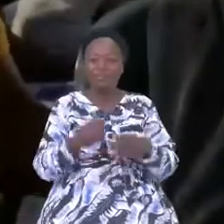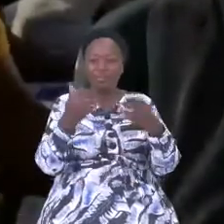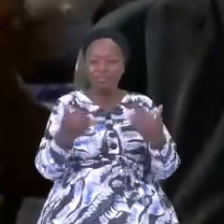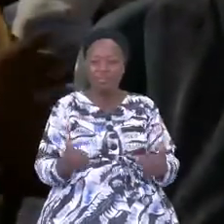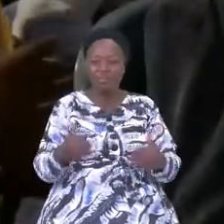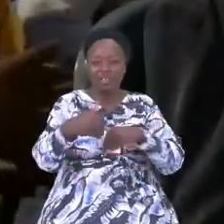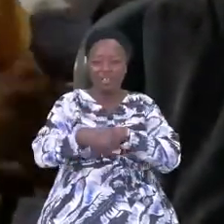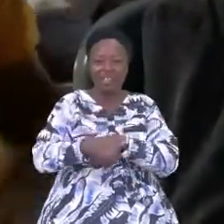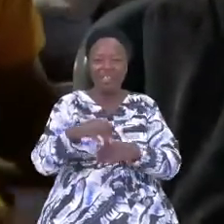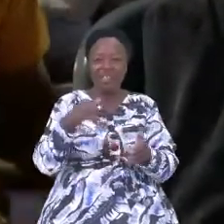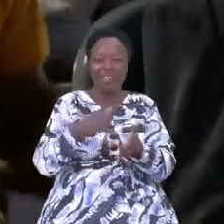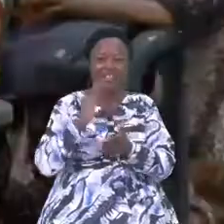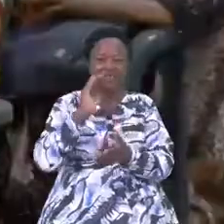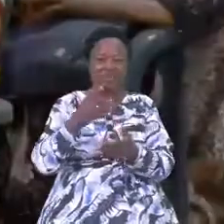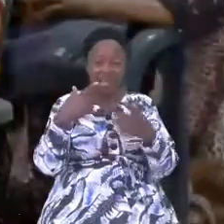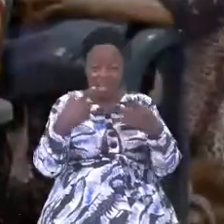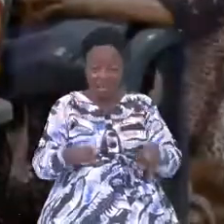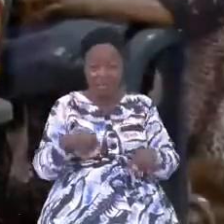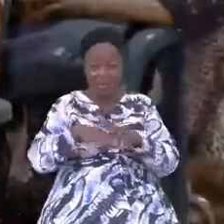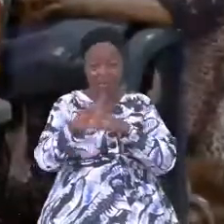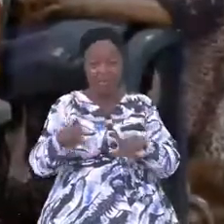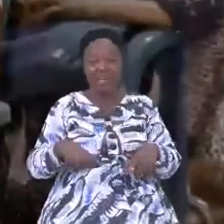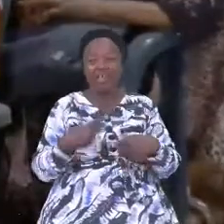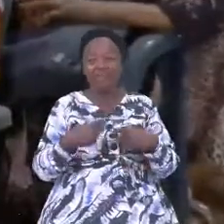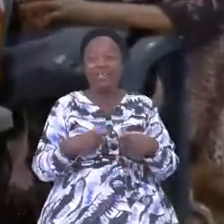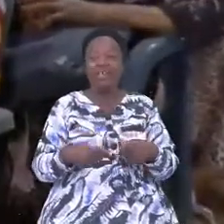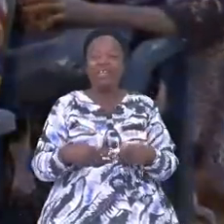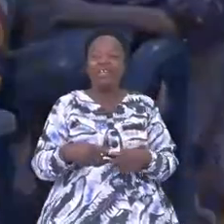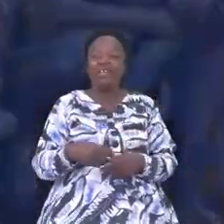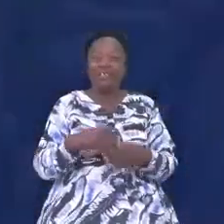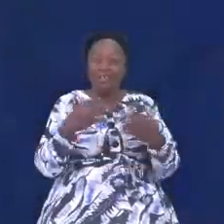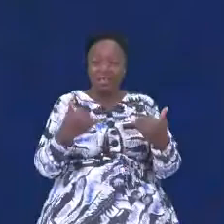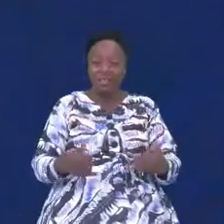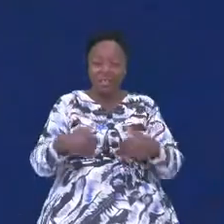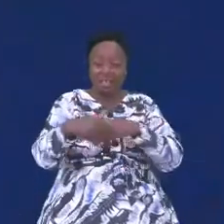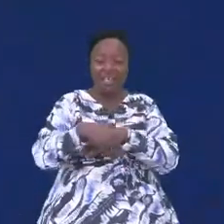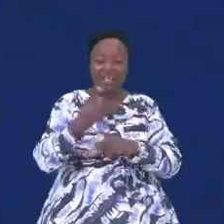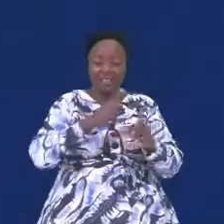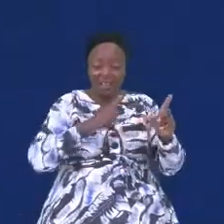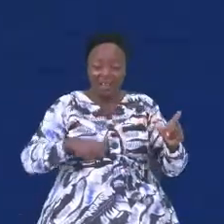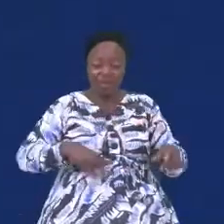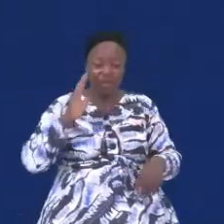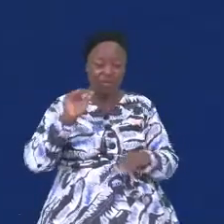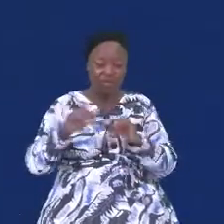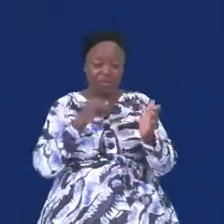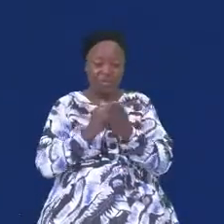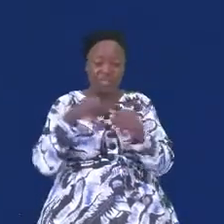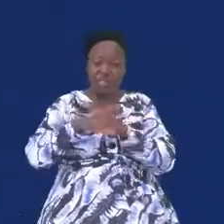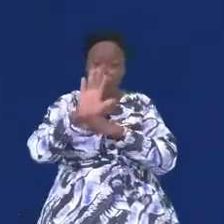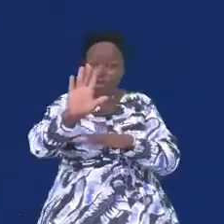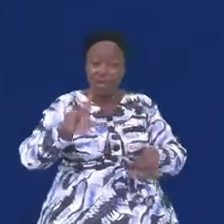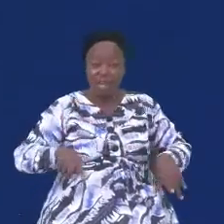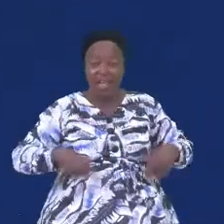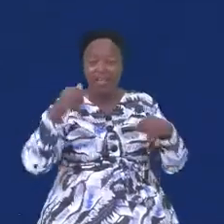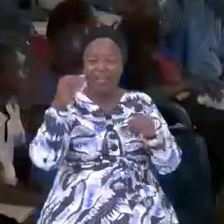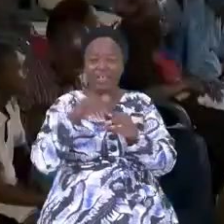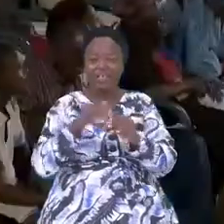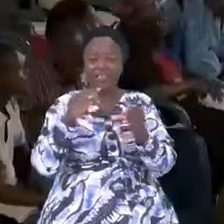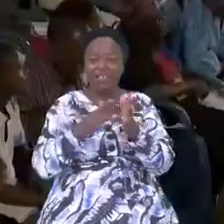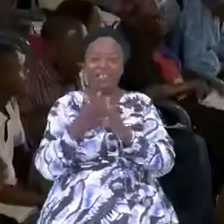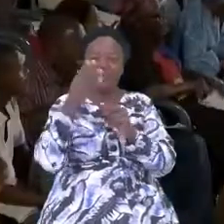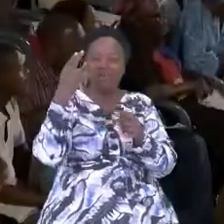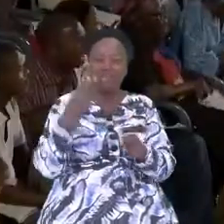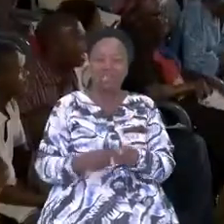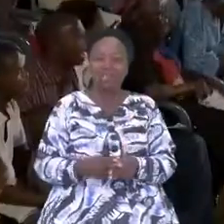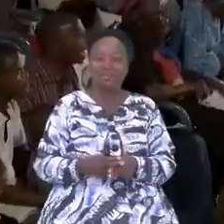Tonight it will come to pass. Tonight the Lord will do it in your life in Jesus'